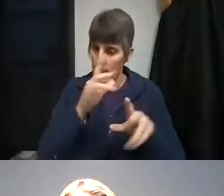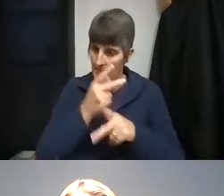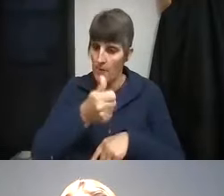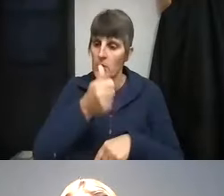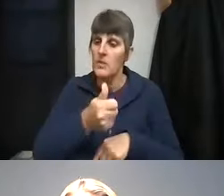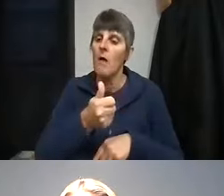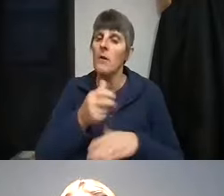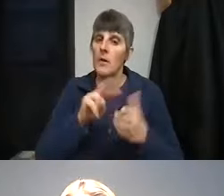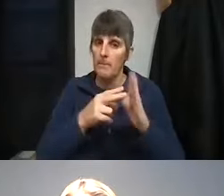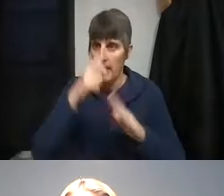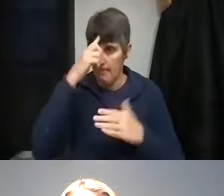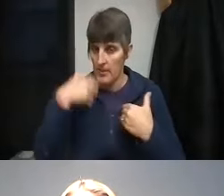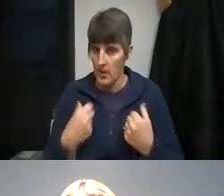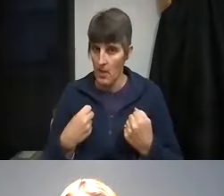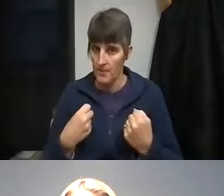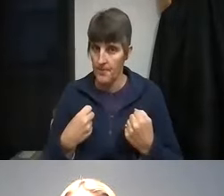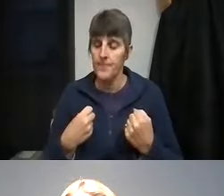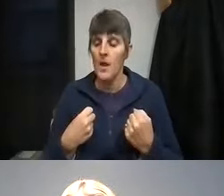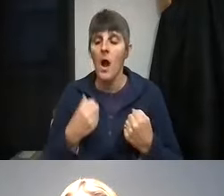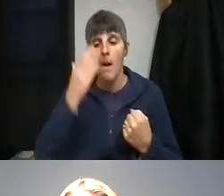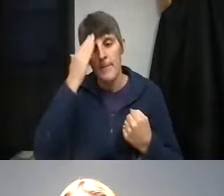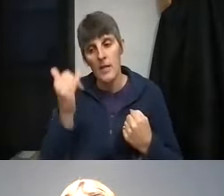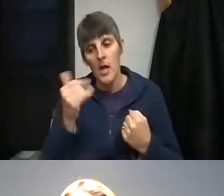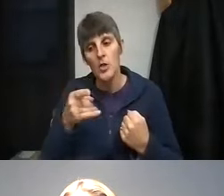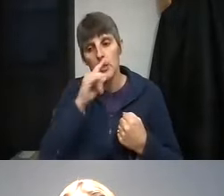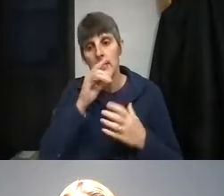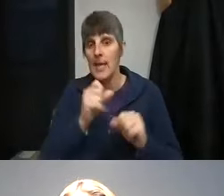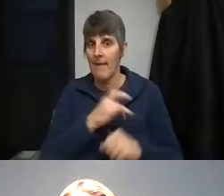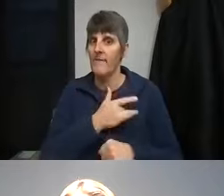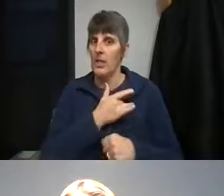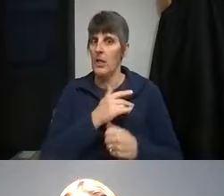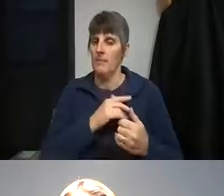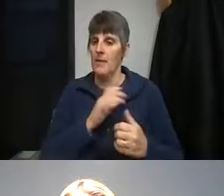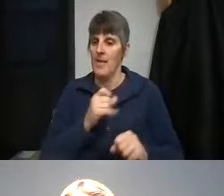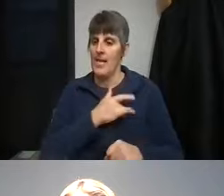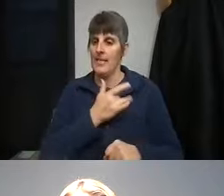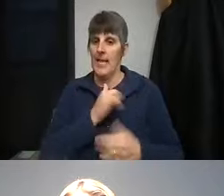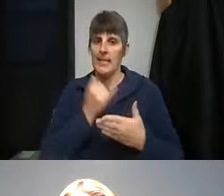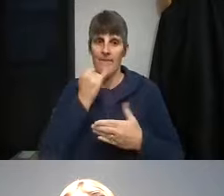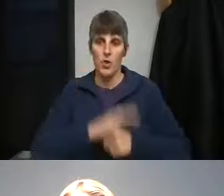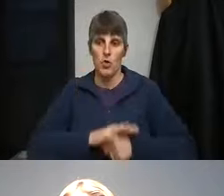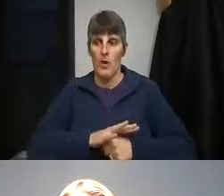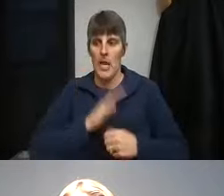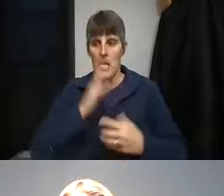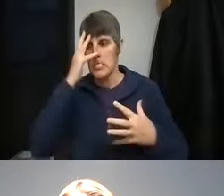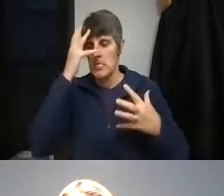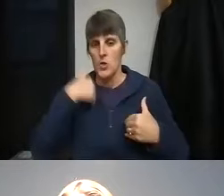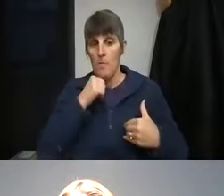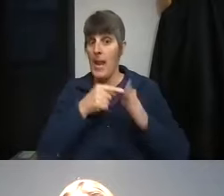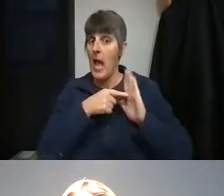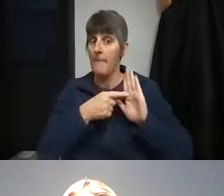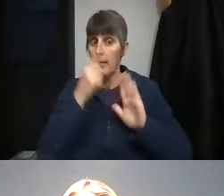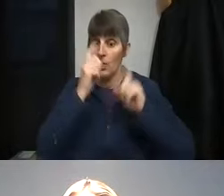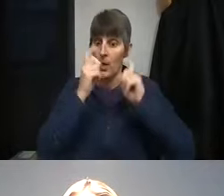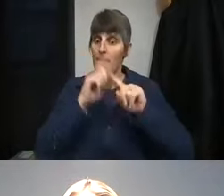yourself in terms of mental health. Because your kids can feel that. They can feel if you're stressed out. You might not be portraying it, but they